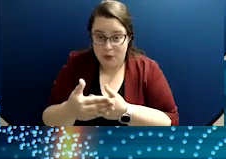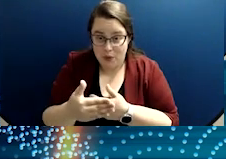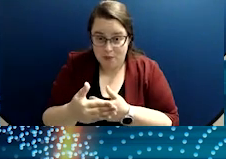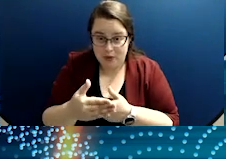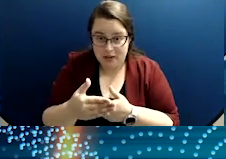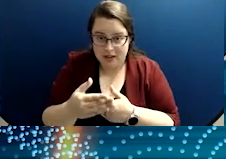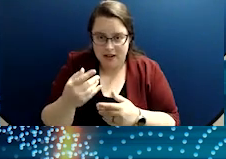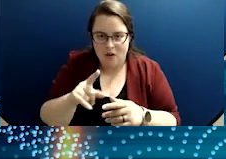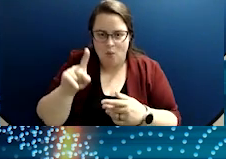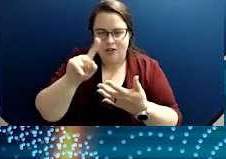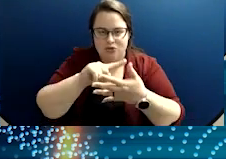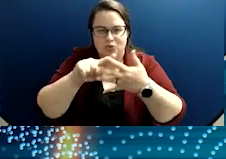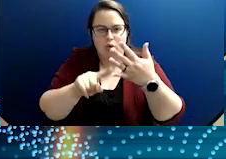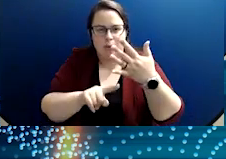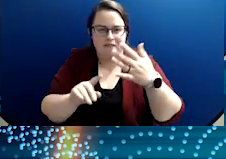up a finger, hold